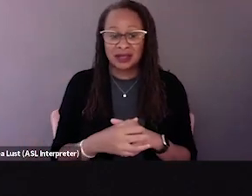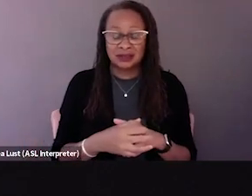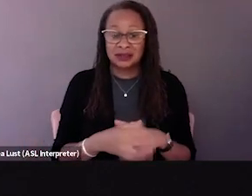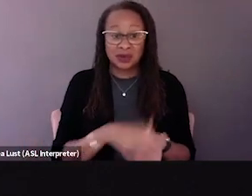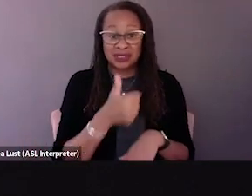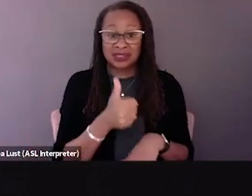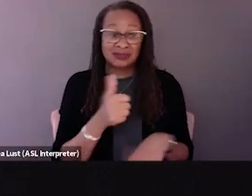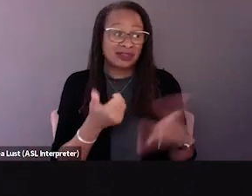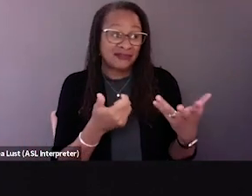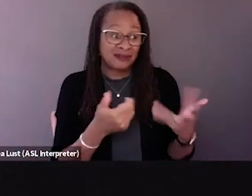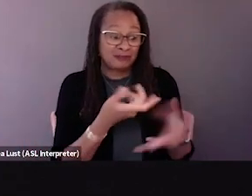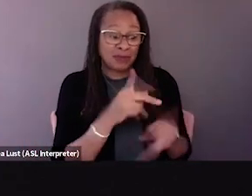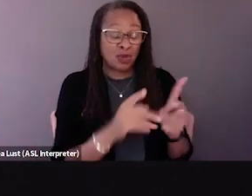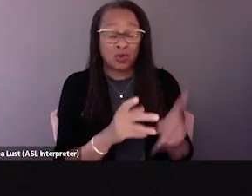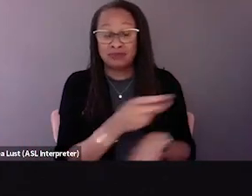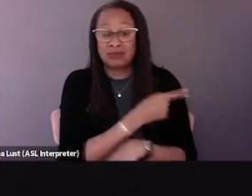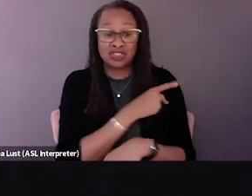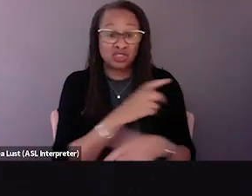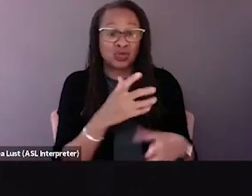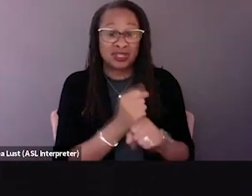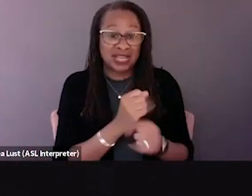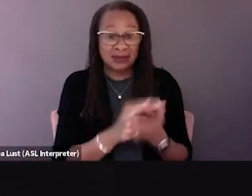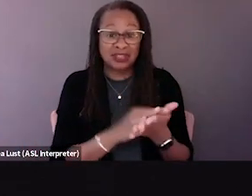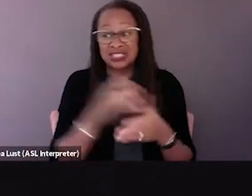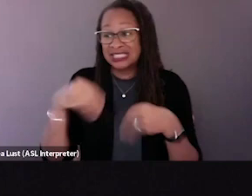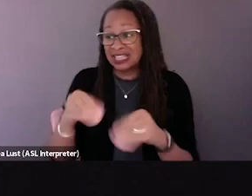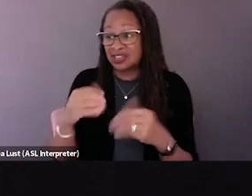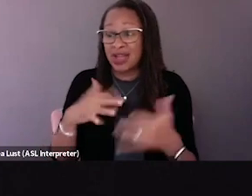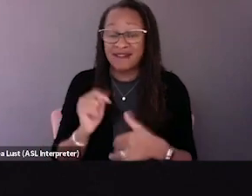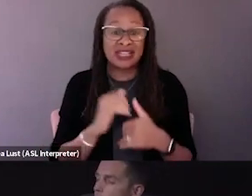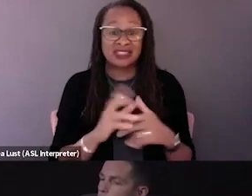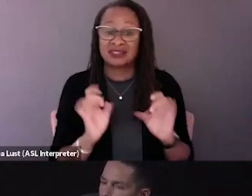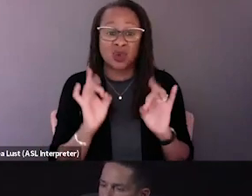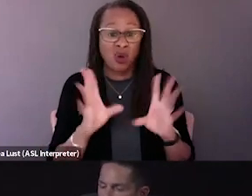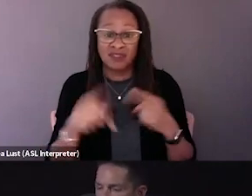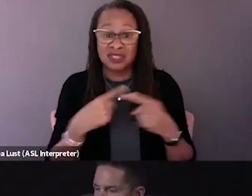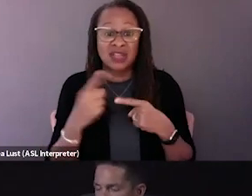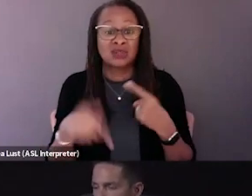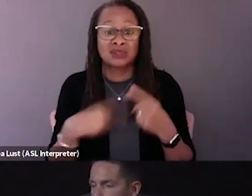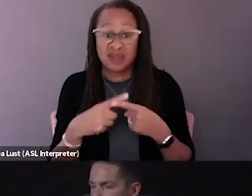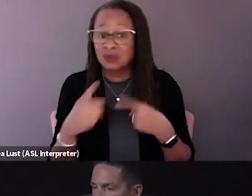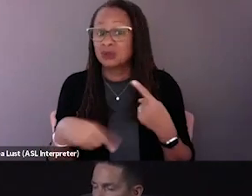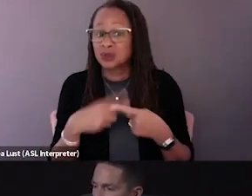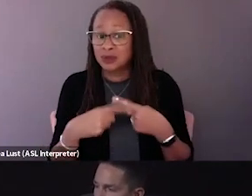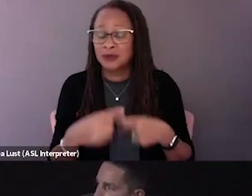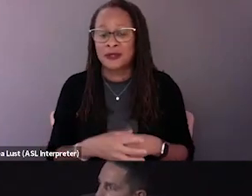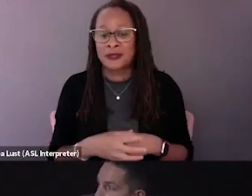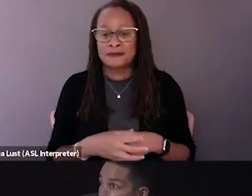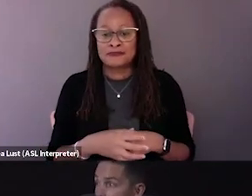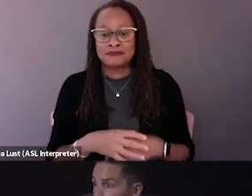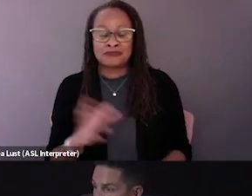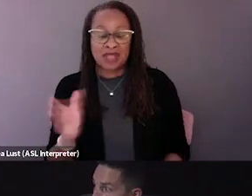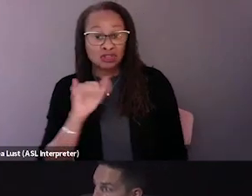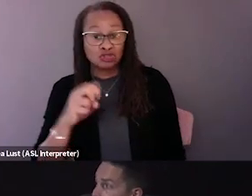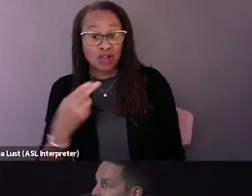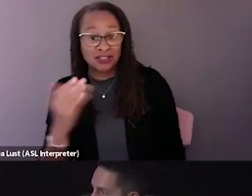get addicted, and then they got to, sell pills to feed their habit. And it's just a vicious cycle. And then just finally on that note, I mean, Diane, all of